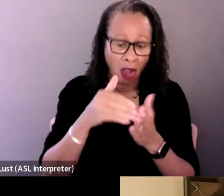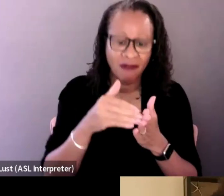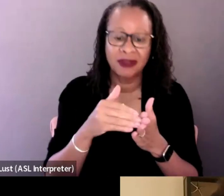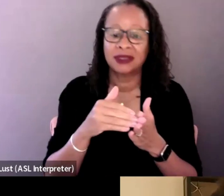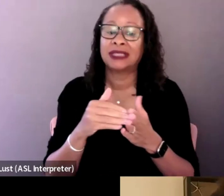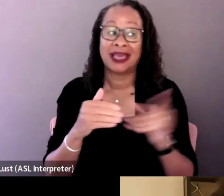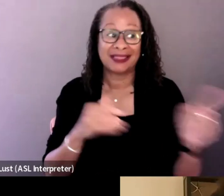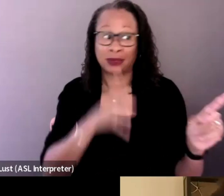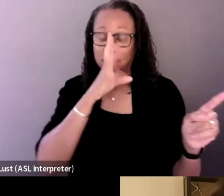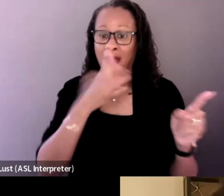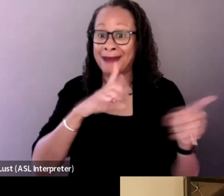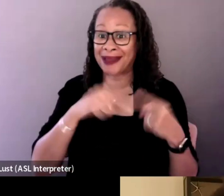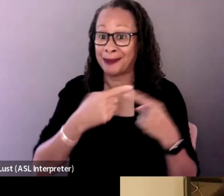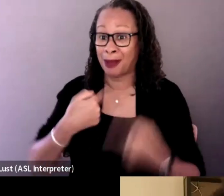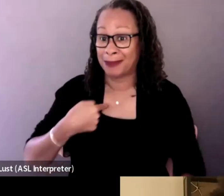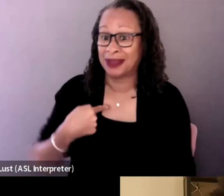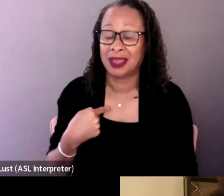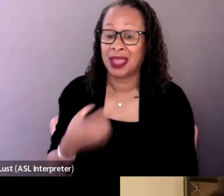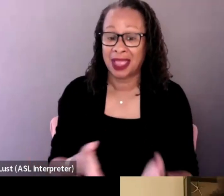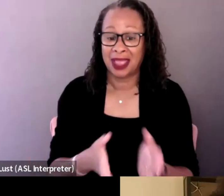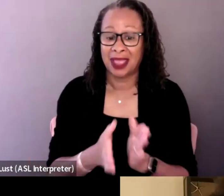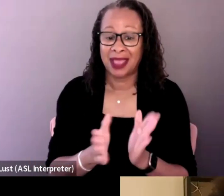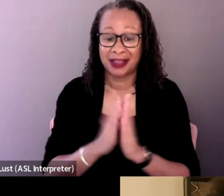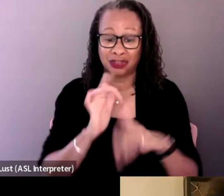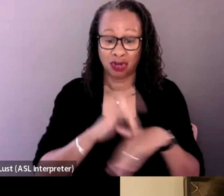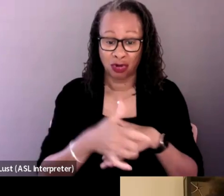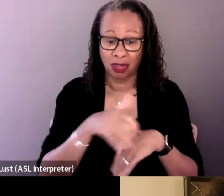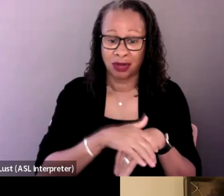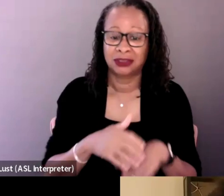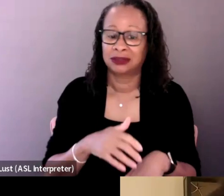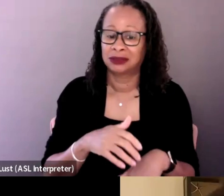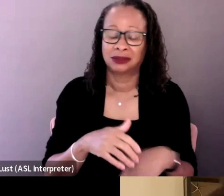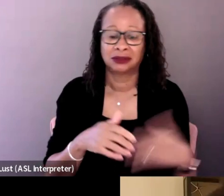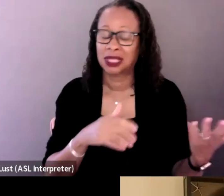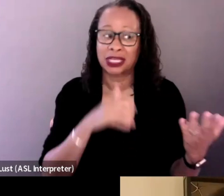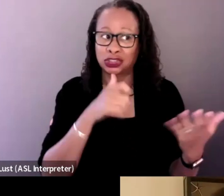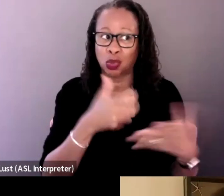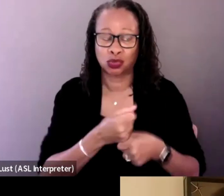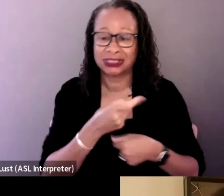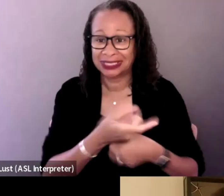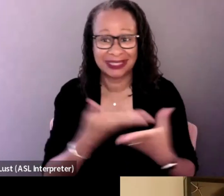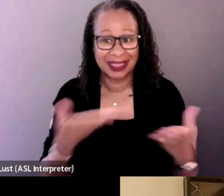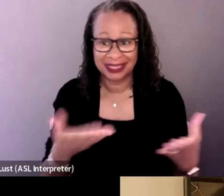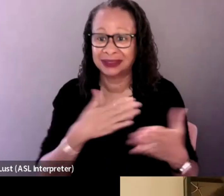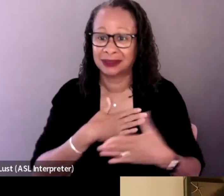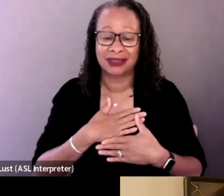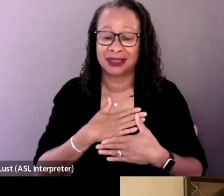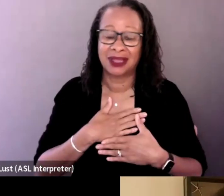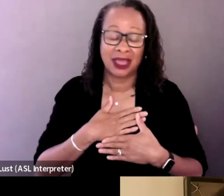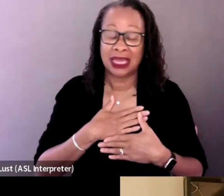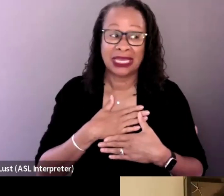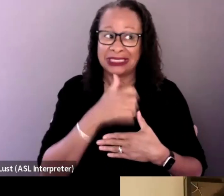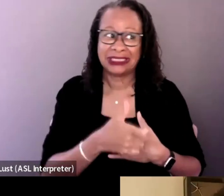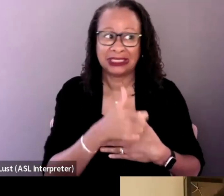badly about me, and I asked Adel really early on, Adel, please don't translate these things. And Adel did not translate